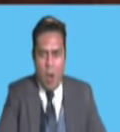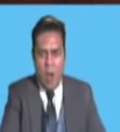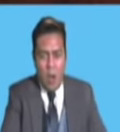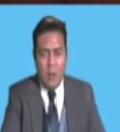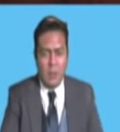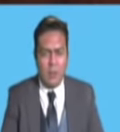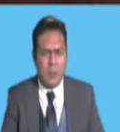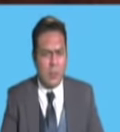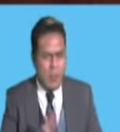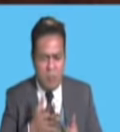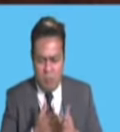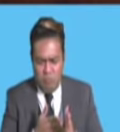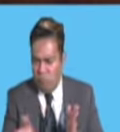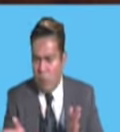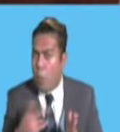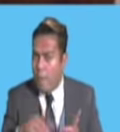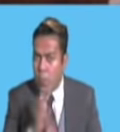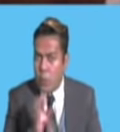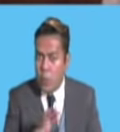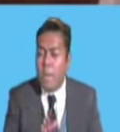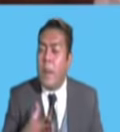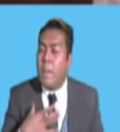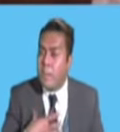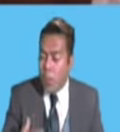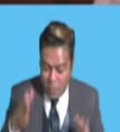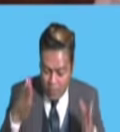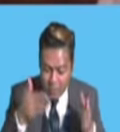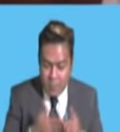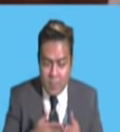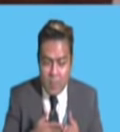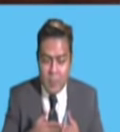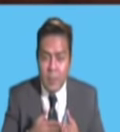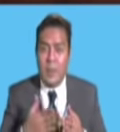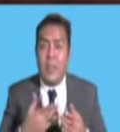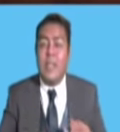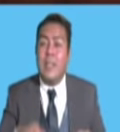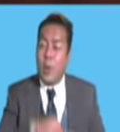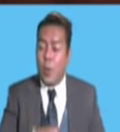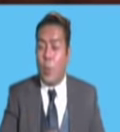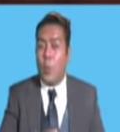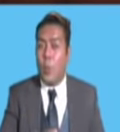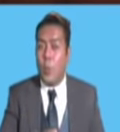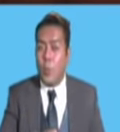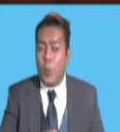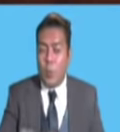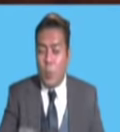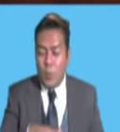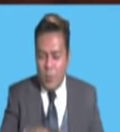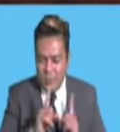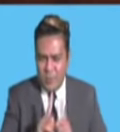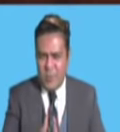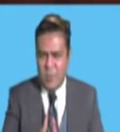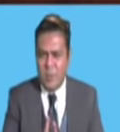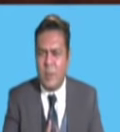stakeholders, but more importantly, we are becoming more articulate and strategic in our approach, which is in accordance to our